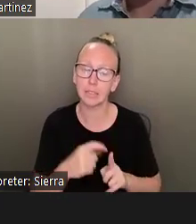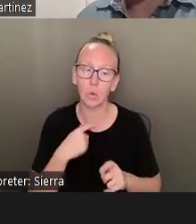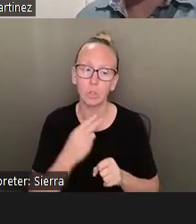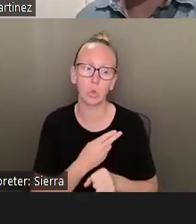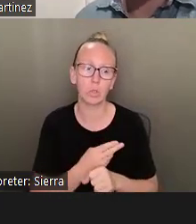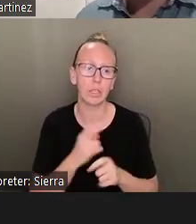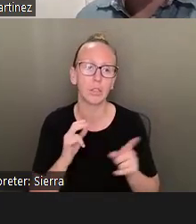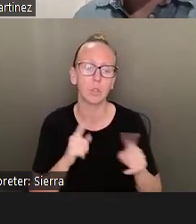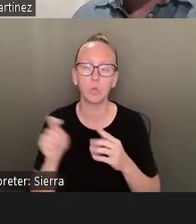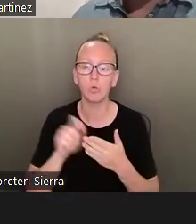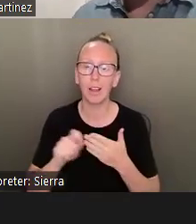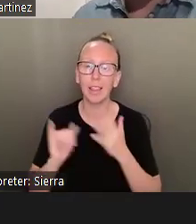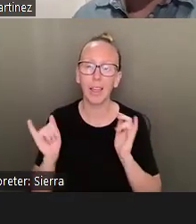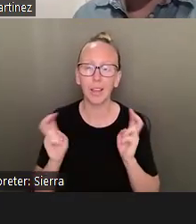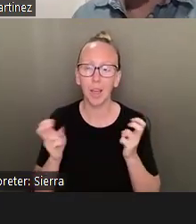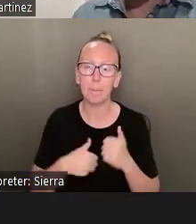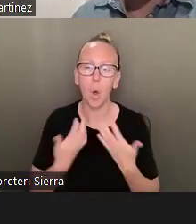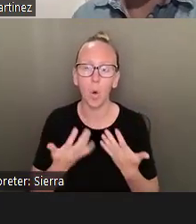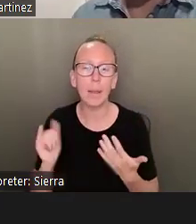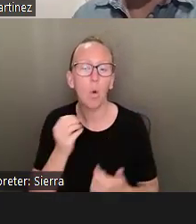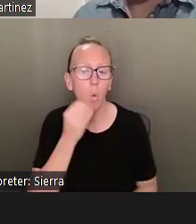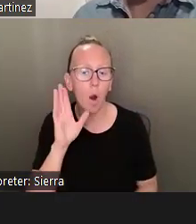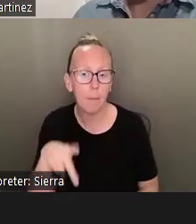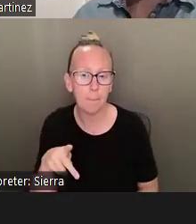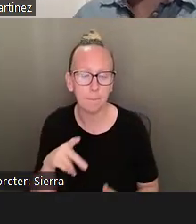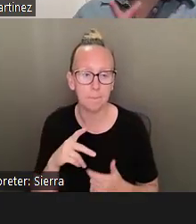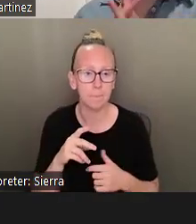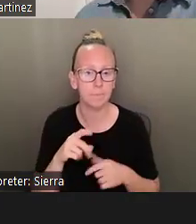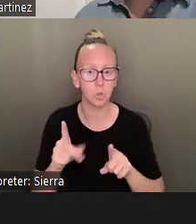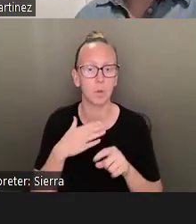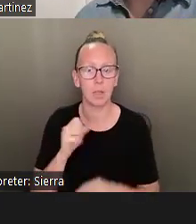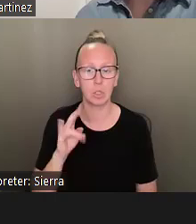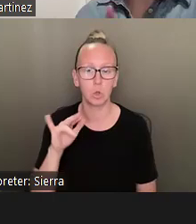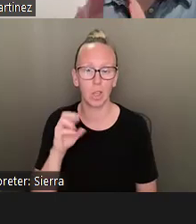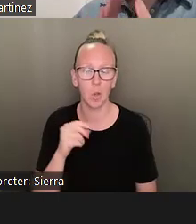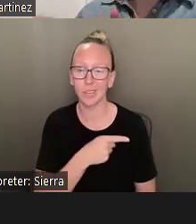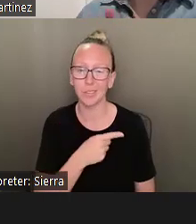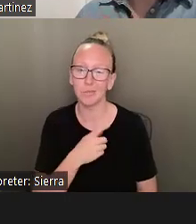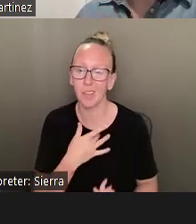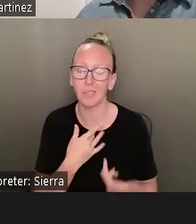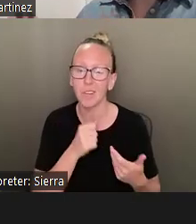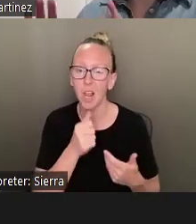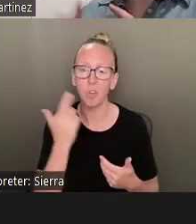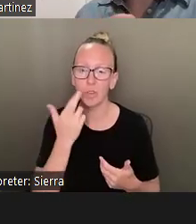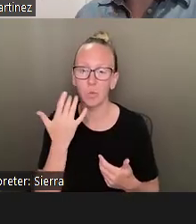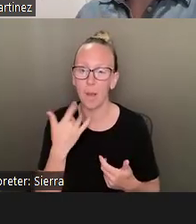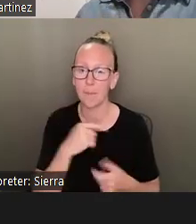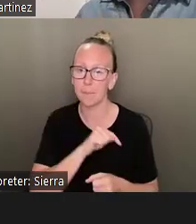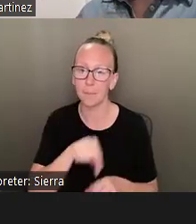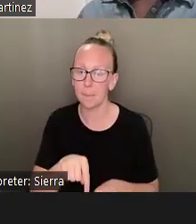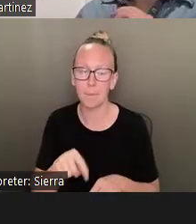warm-up poems in the studio. Something that I could do that I was like, this is not part of the reason I'm here. This is not part of the main project I'm